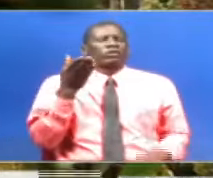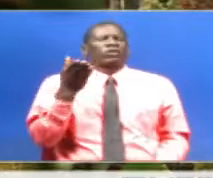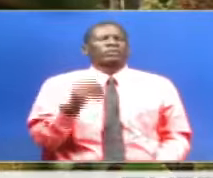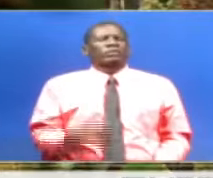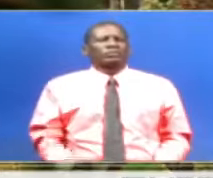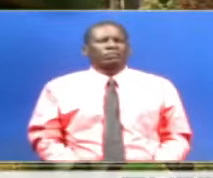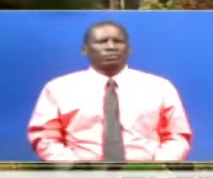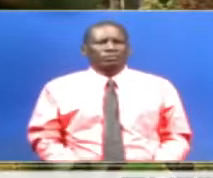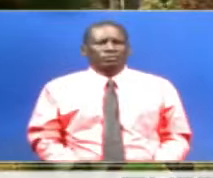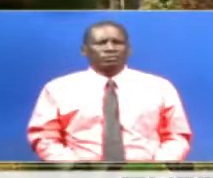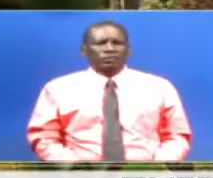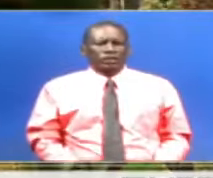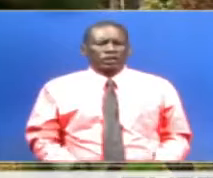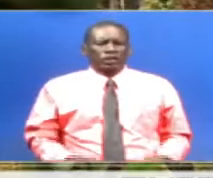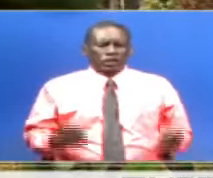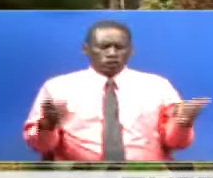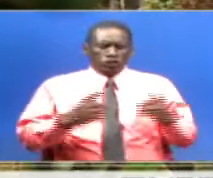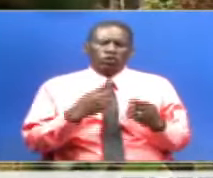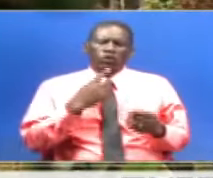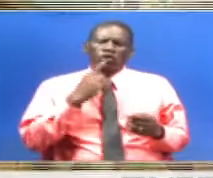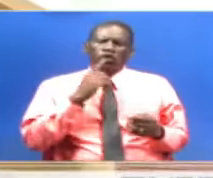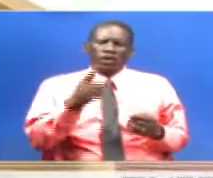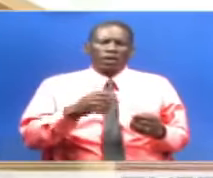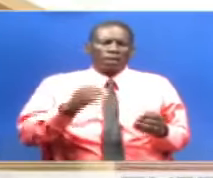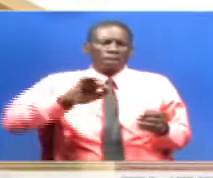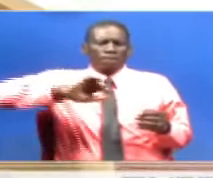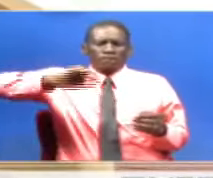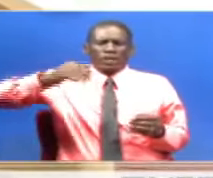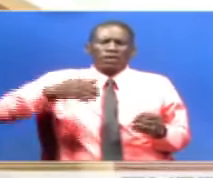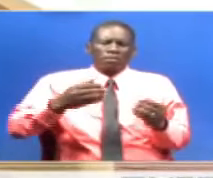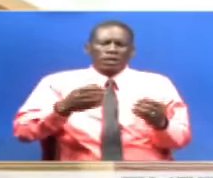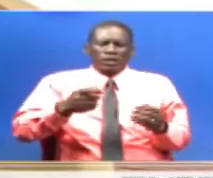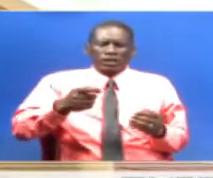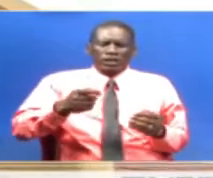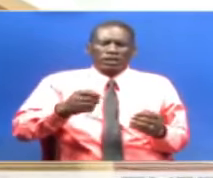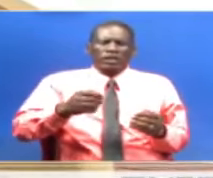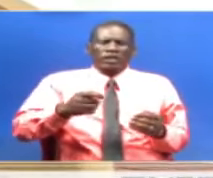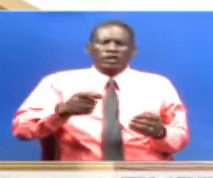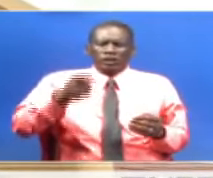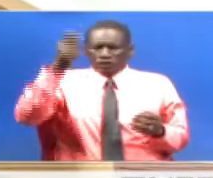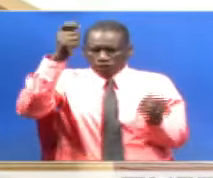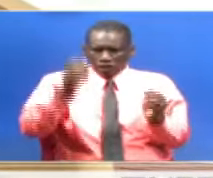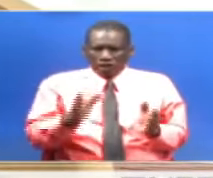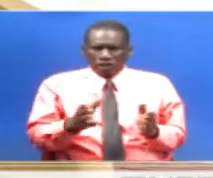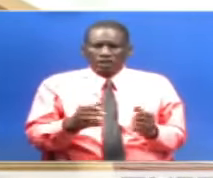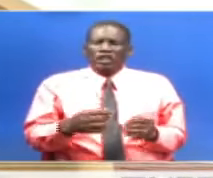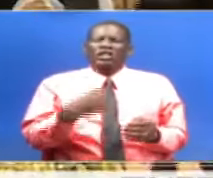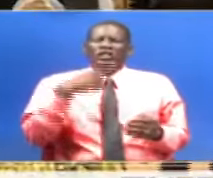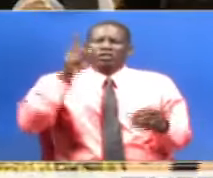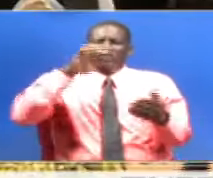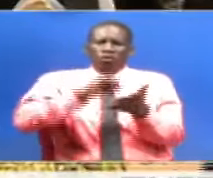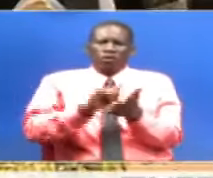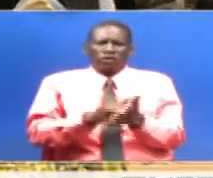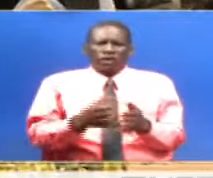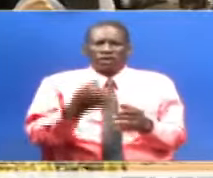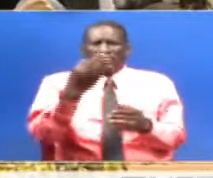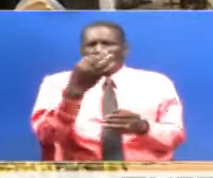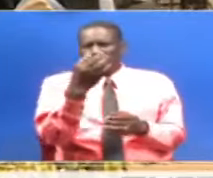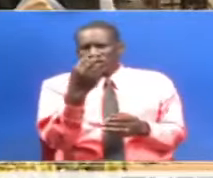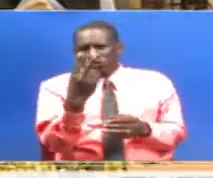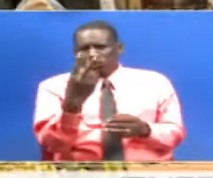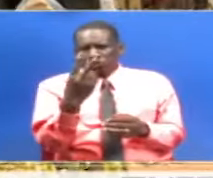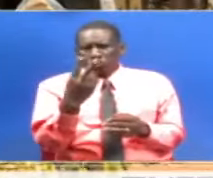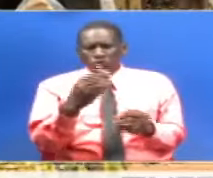In a brief ruling, Milimani Anti-Corruption Chief Magistrate Thomas Nzioki ruled that 32